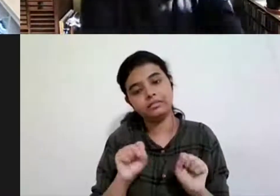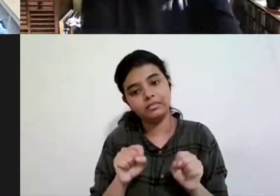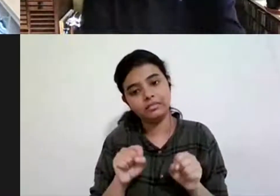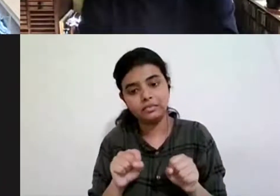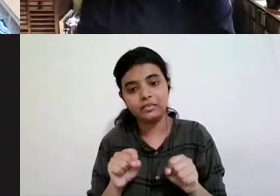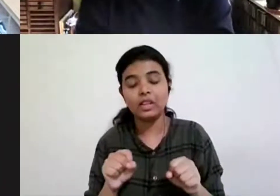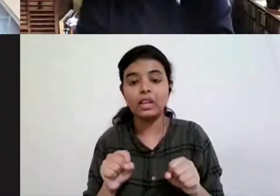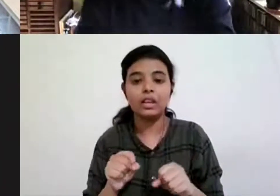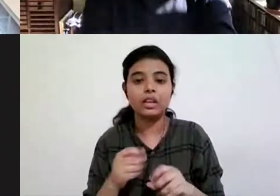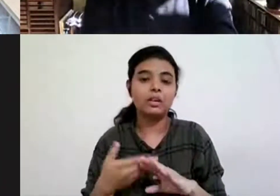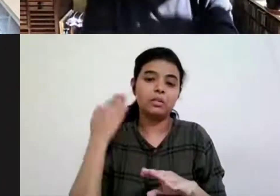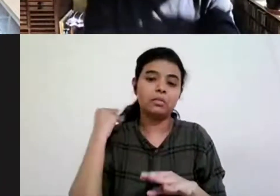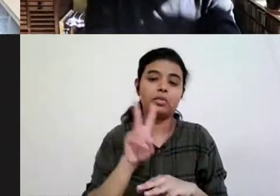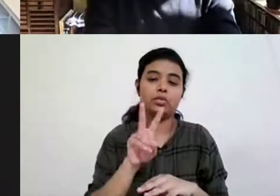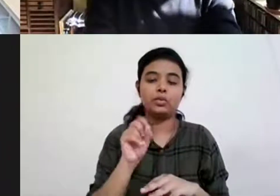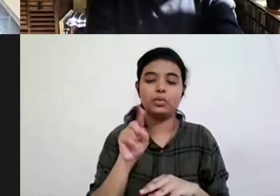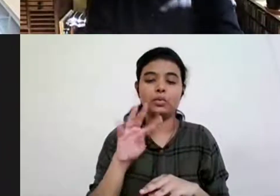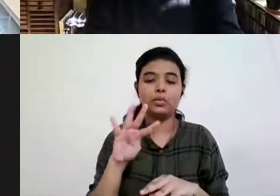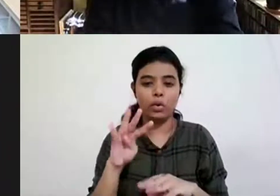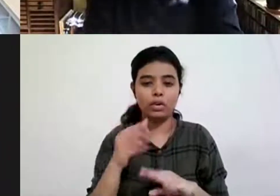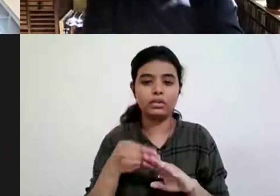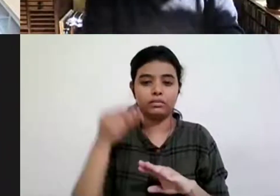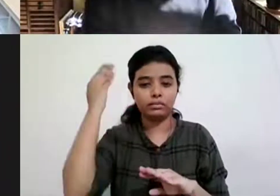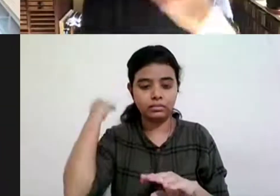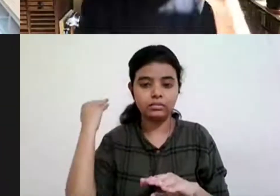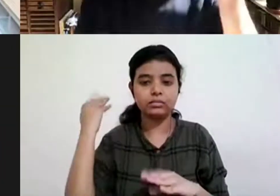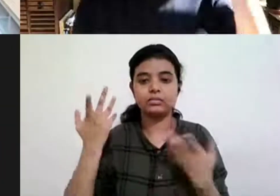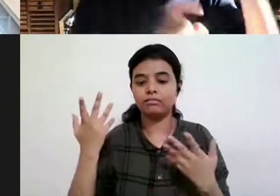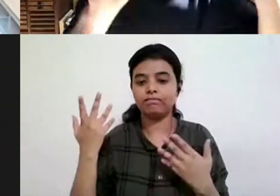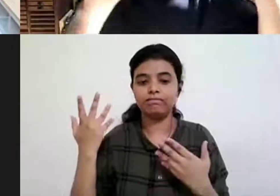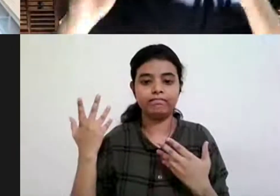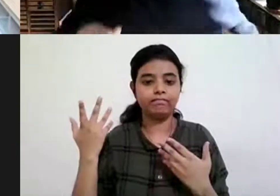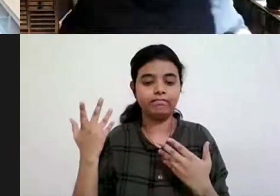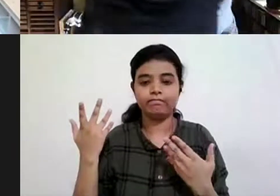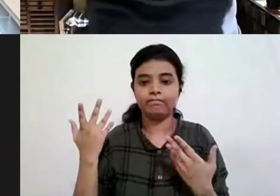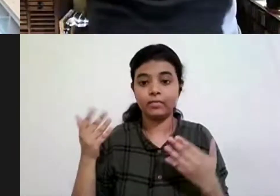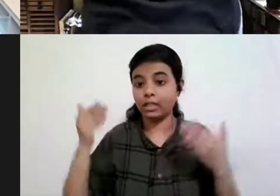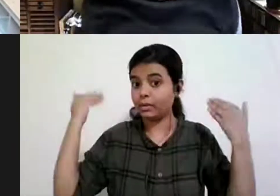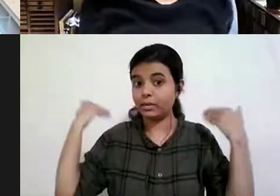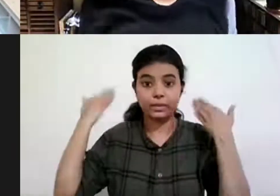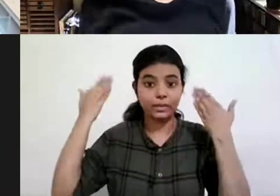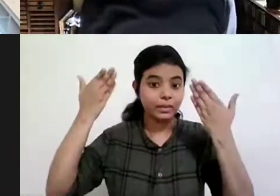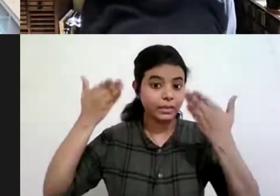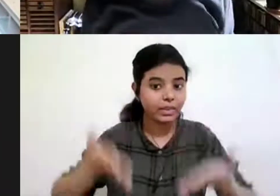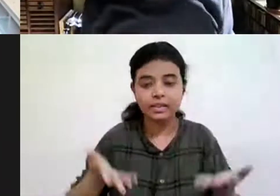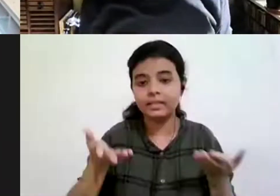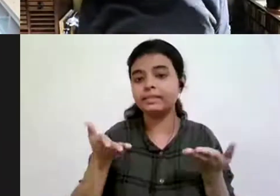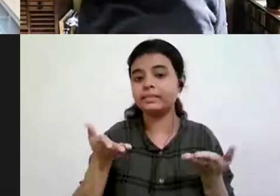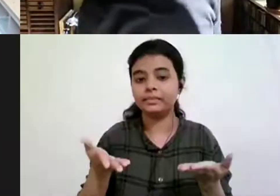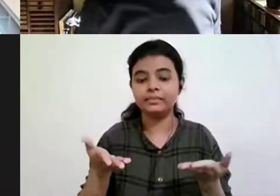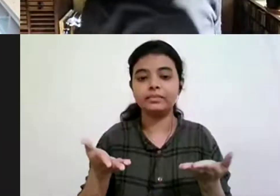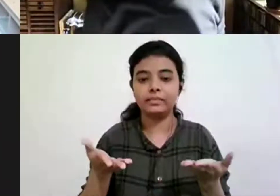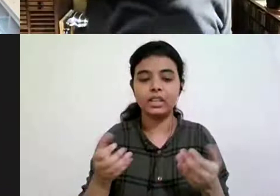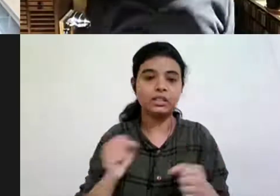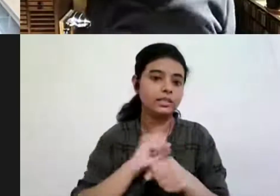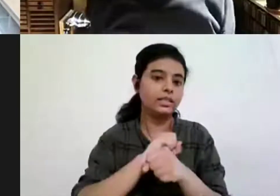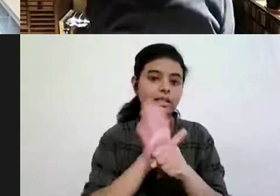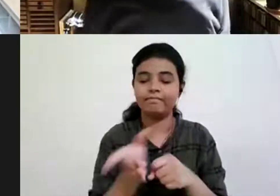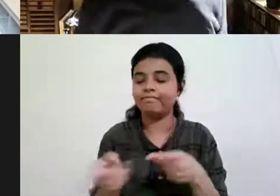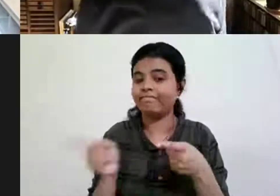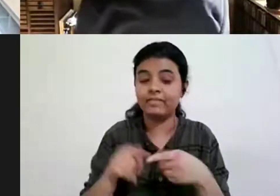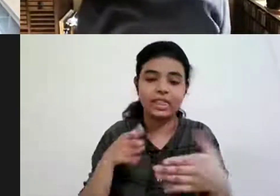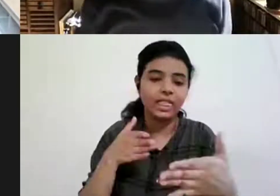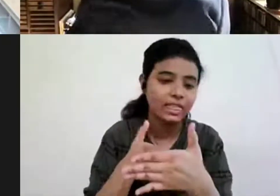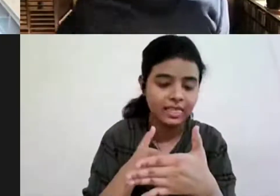starting in 2014, like all the way up to today, to the present time. Of course, Corona did a